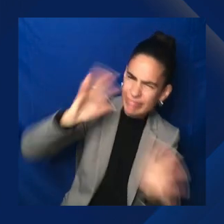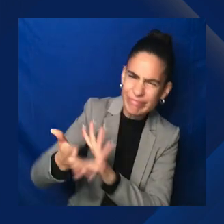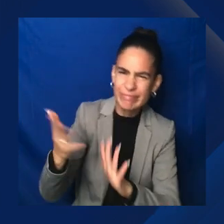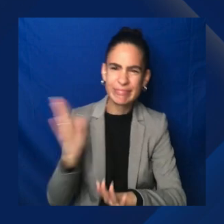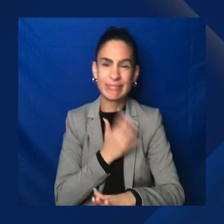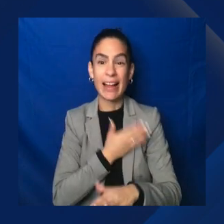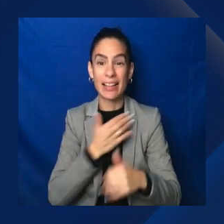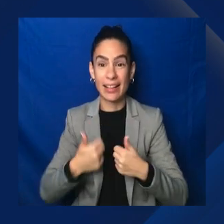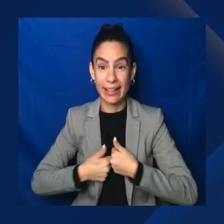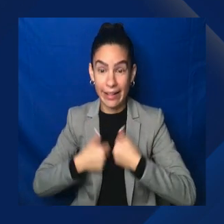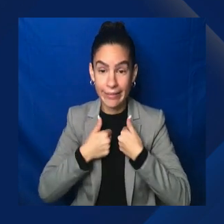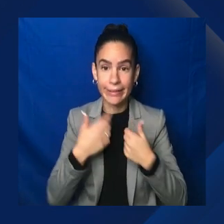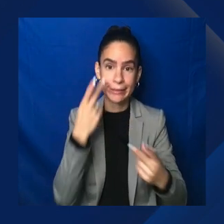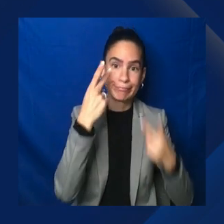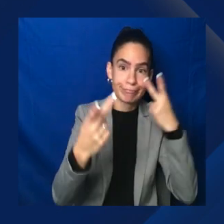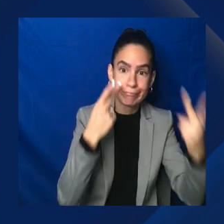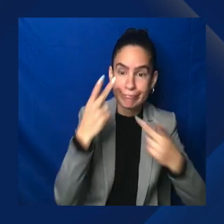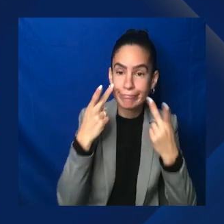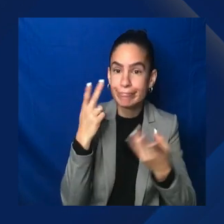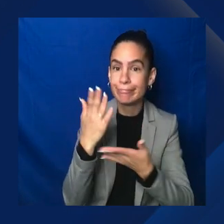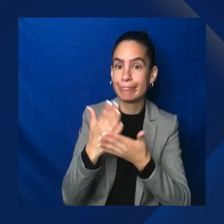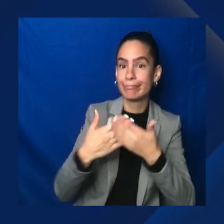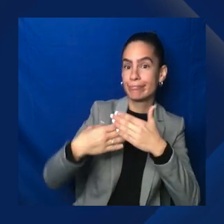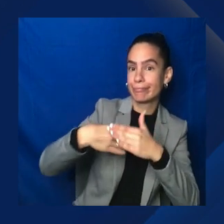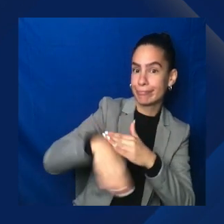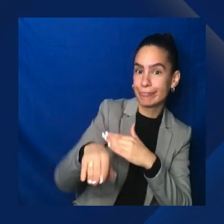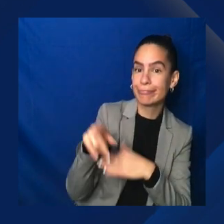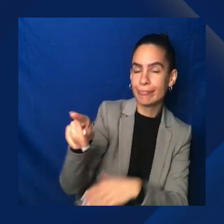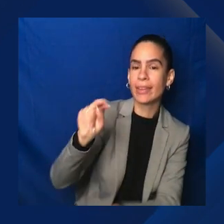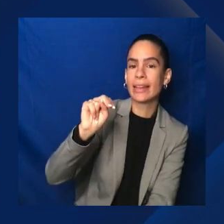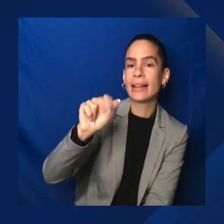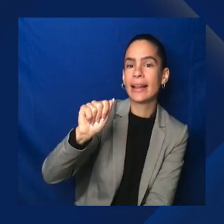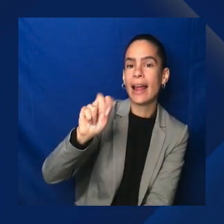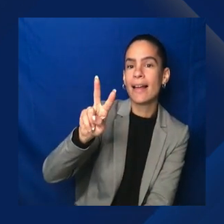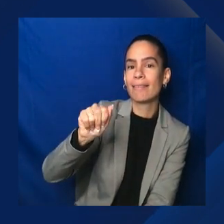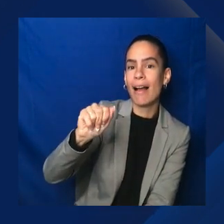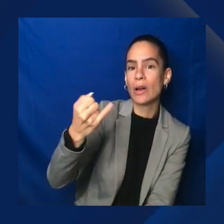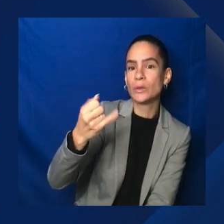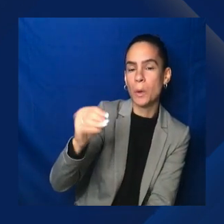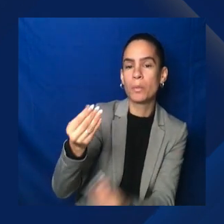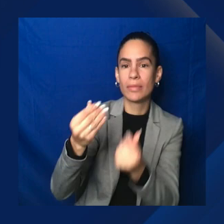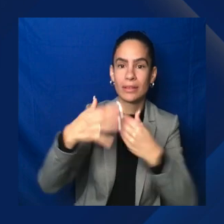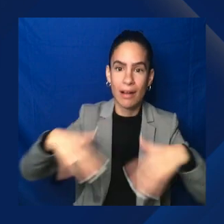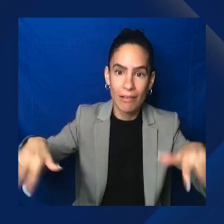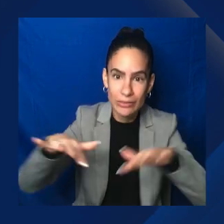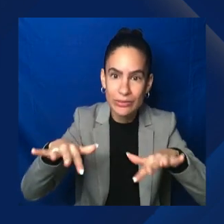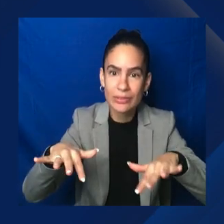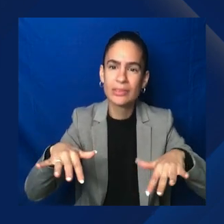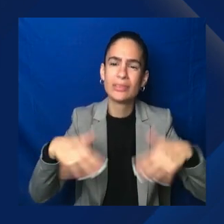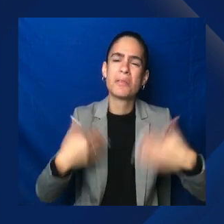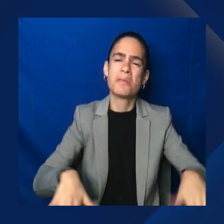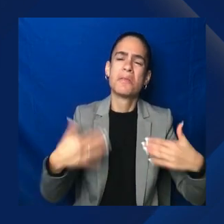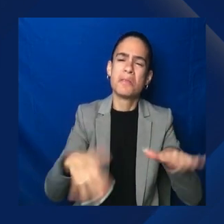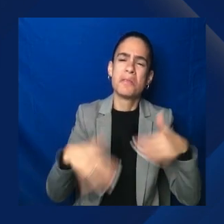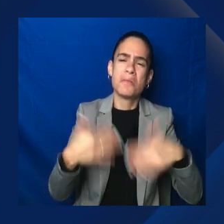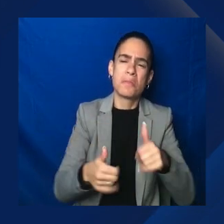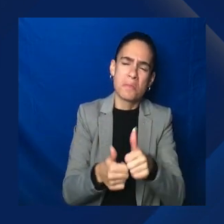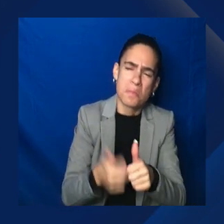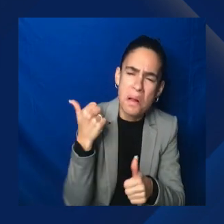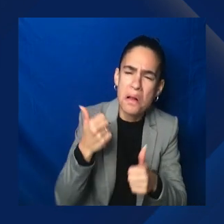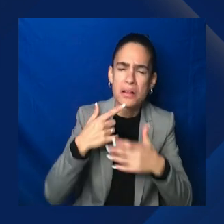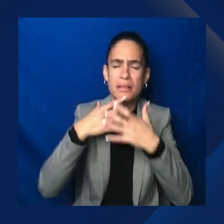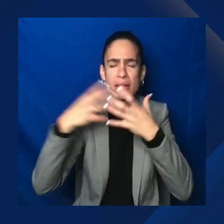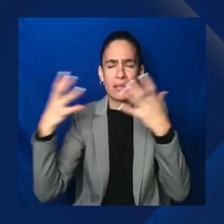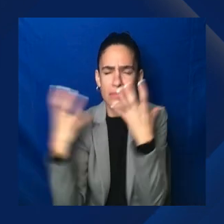most powerful and transformative births that I've ever attended as a nurse midwife. Recently, we were able